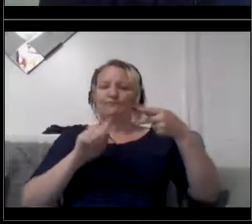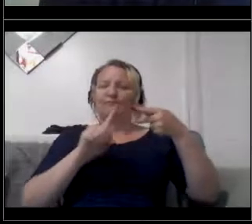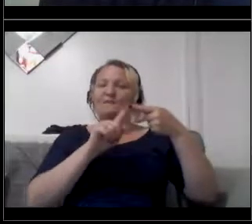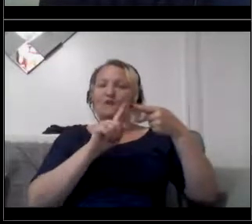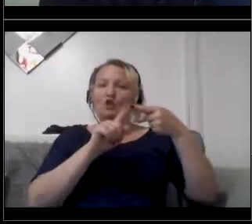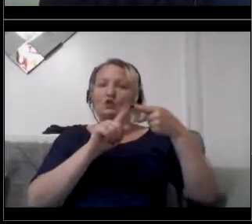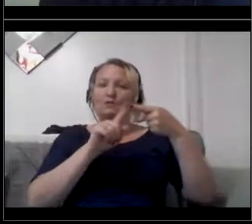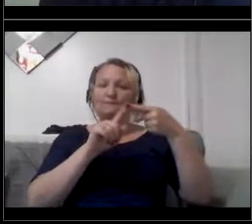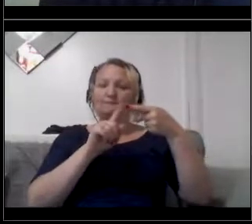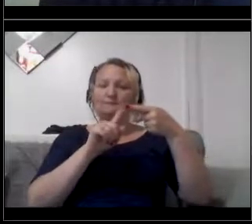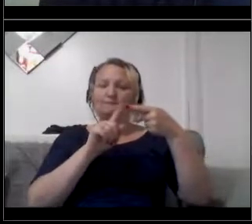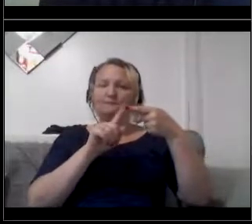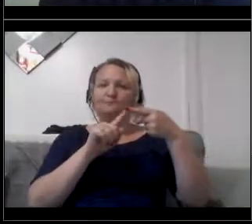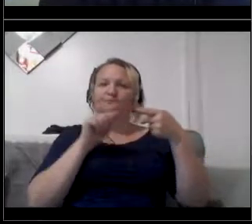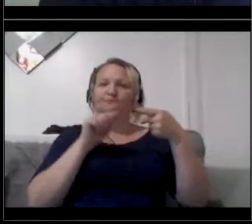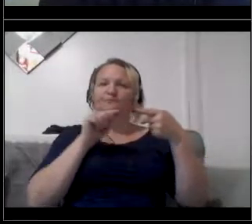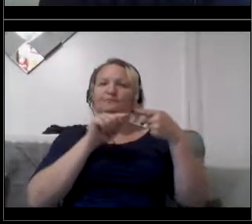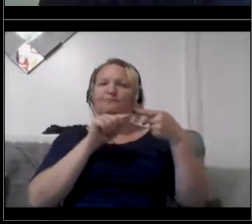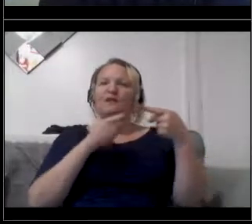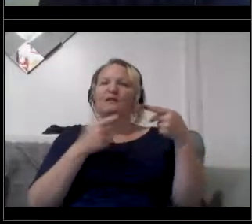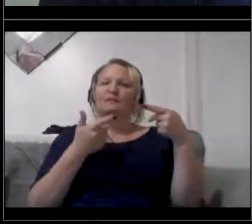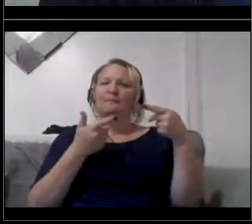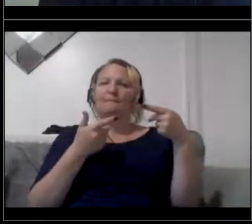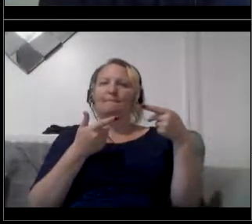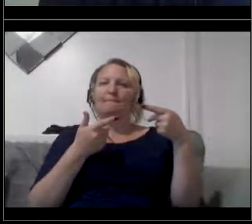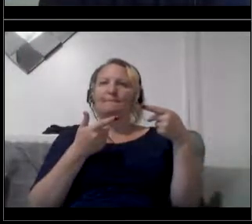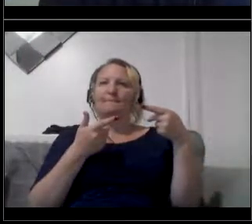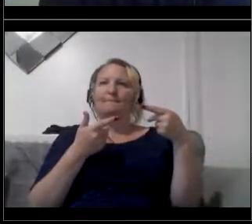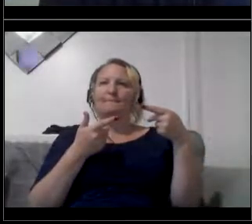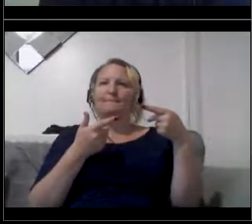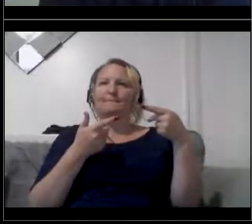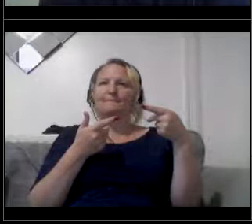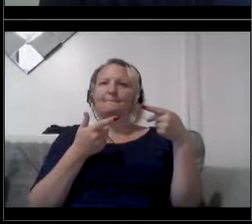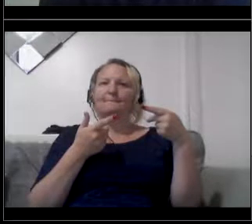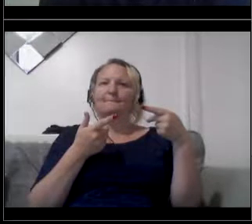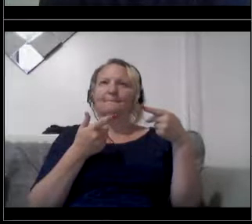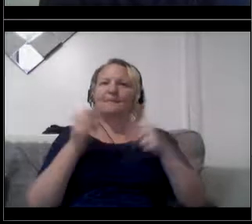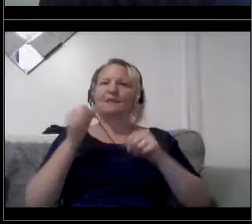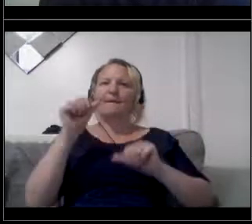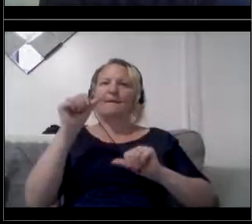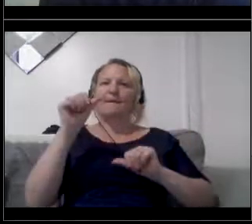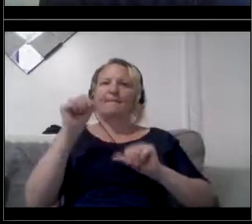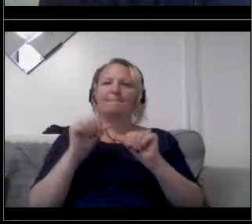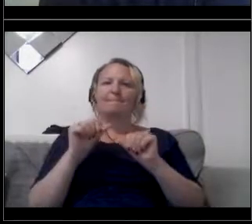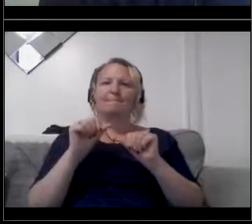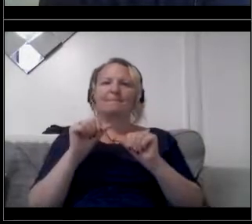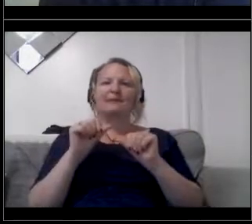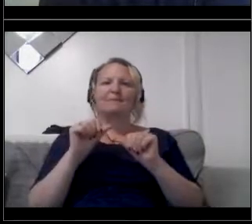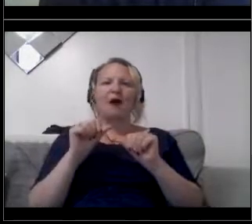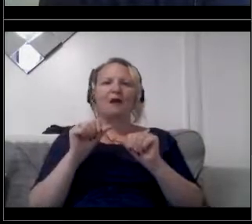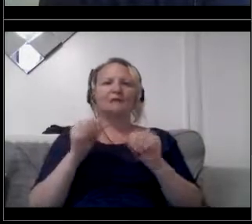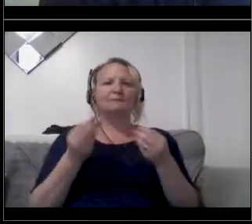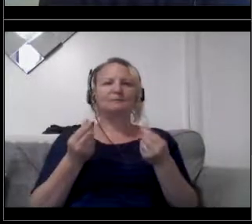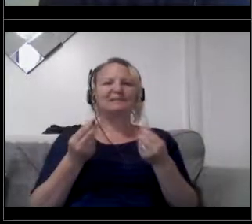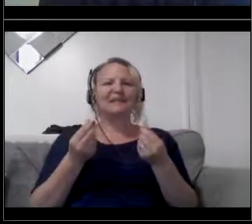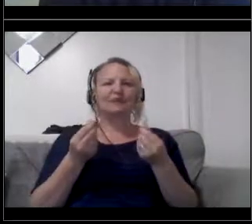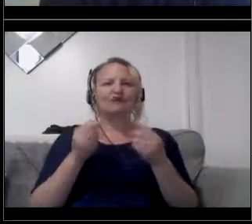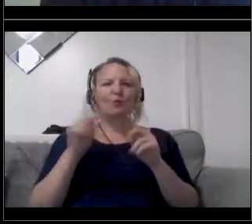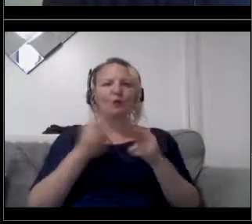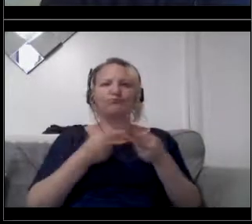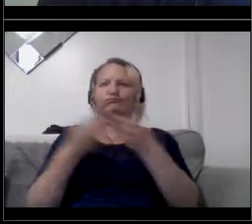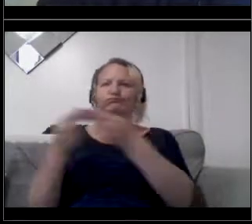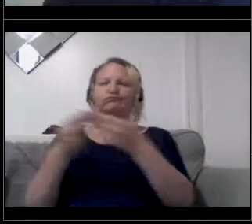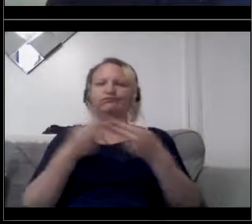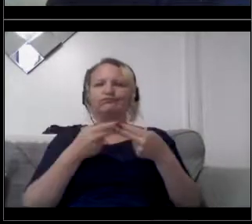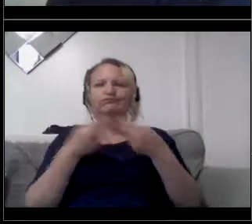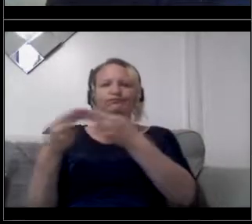the use of I should say, of minimizing the amount of material that's actually being moved off-site